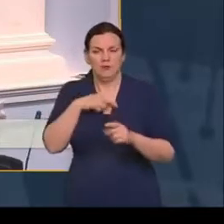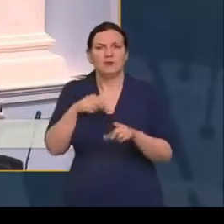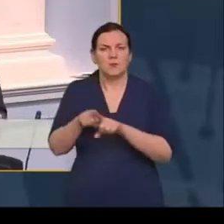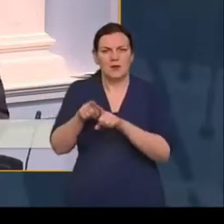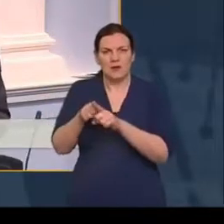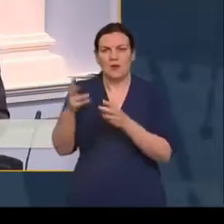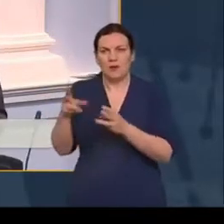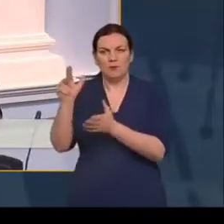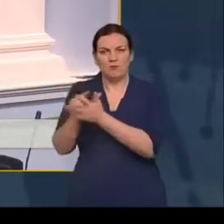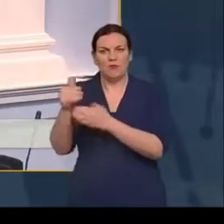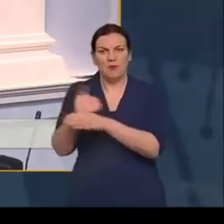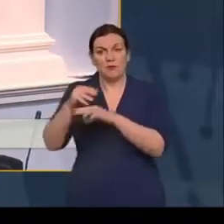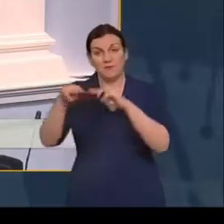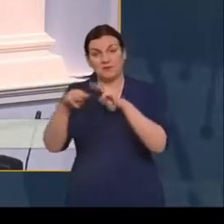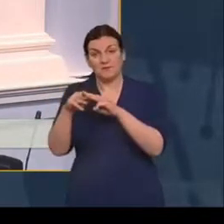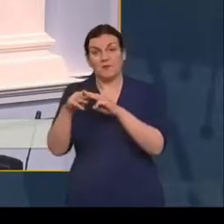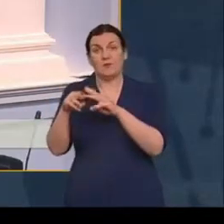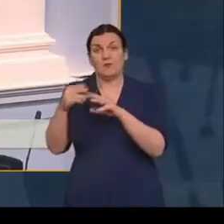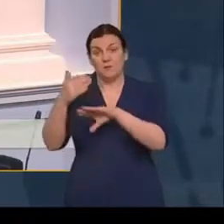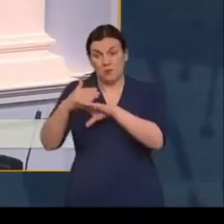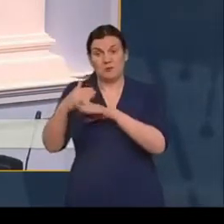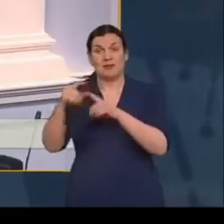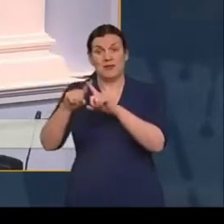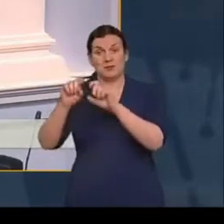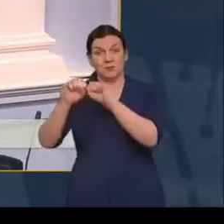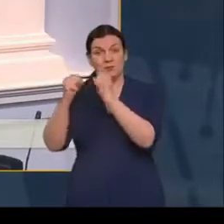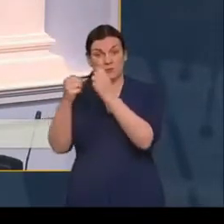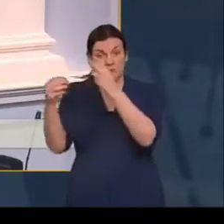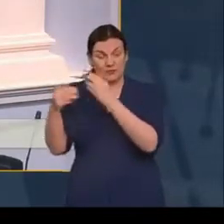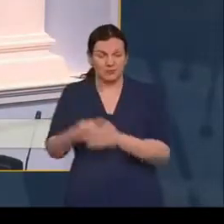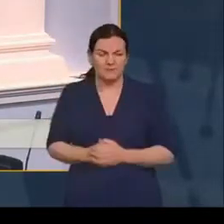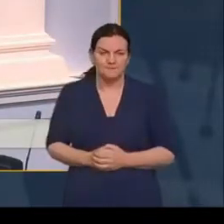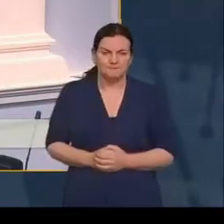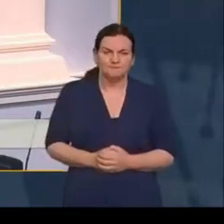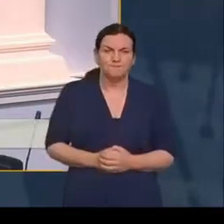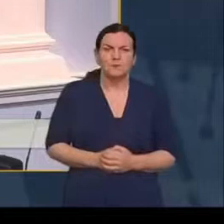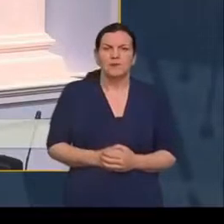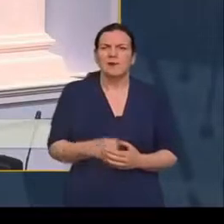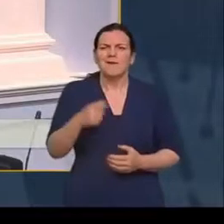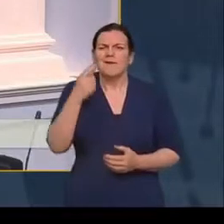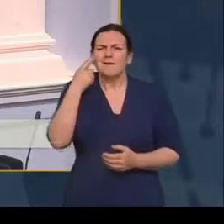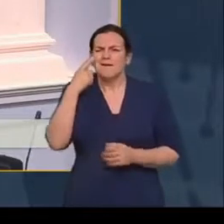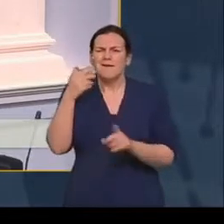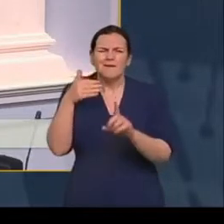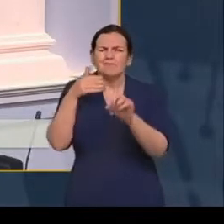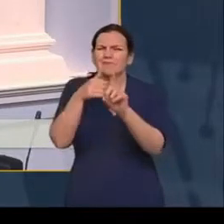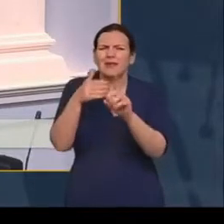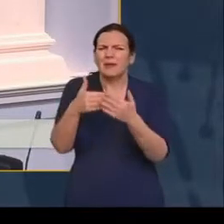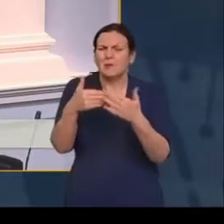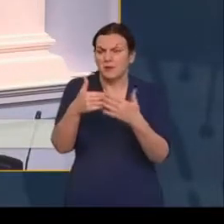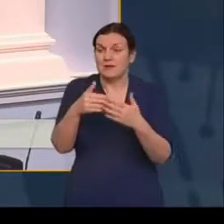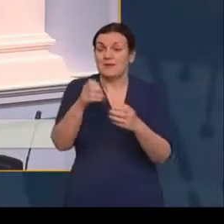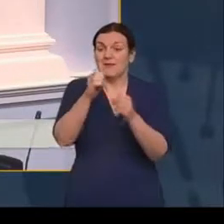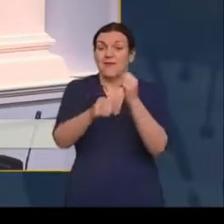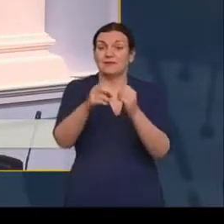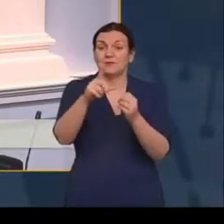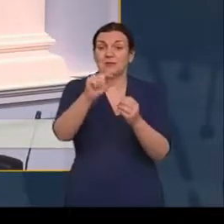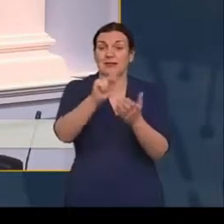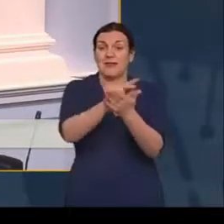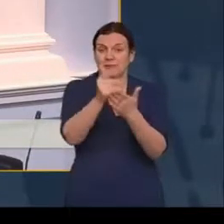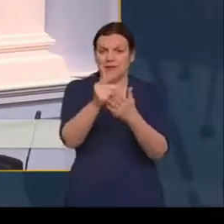Employment and Social Protection. The intention, subject to progress of this work, is to aim to trial an approach towards the